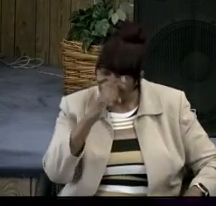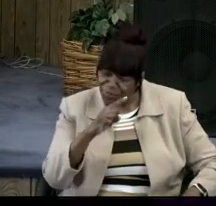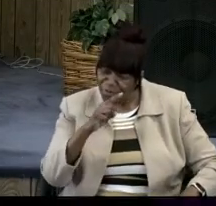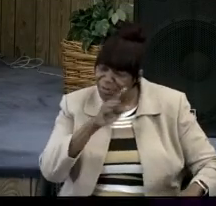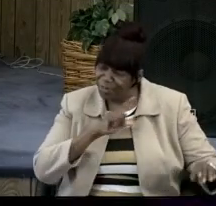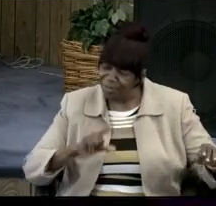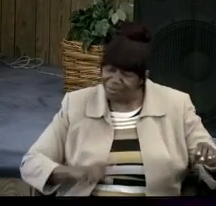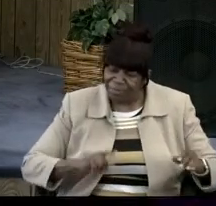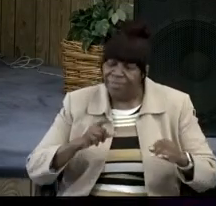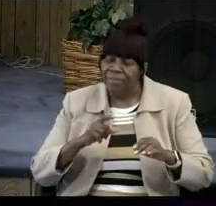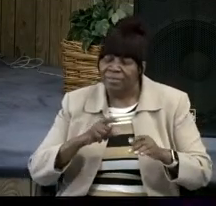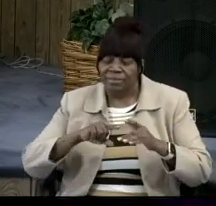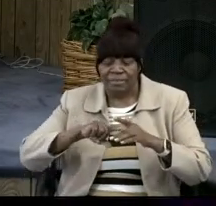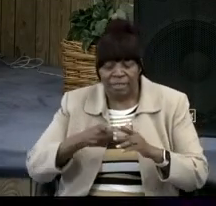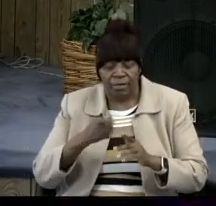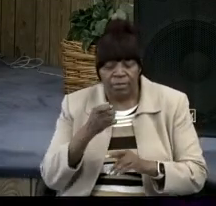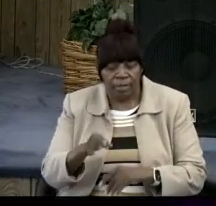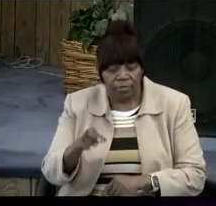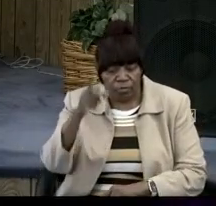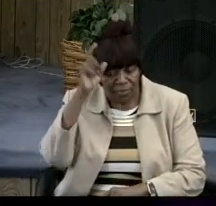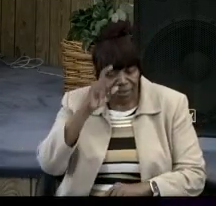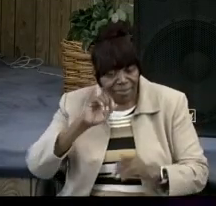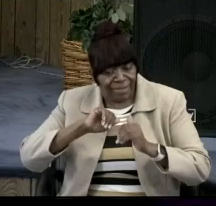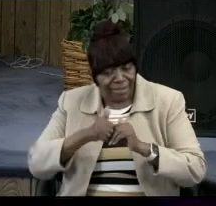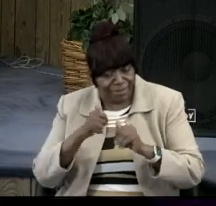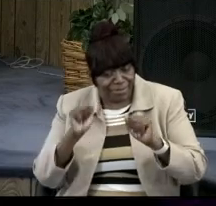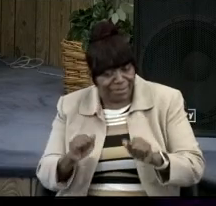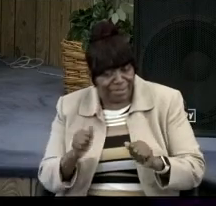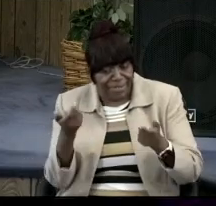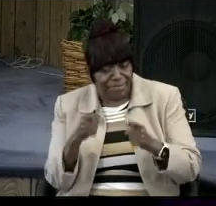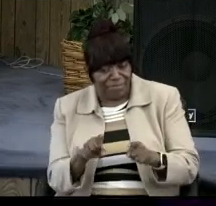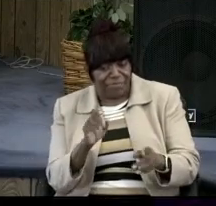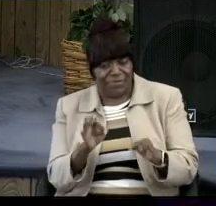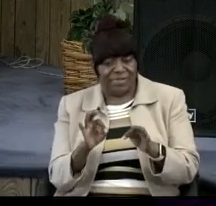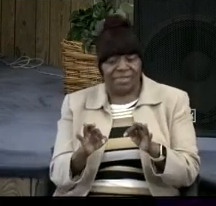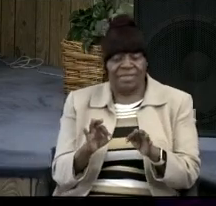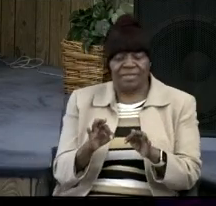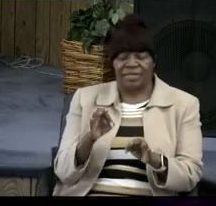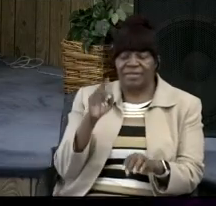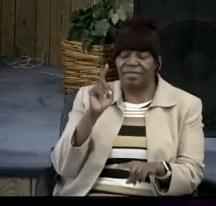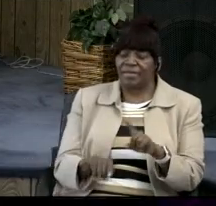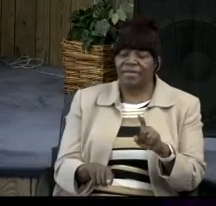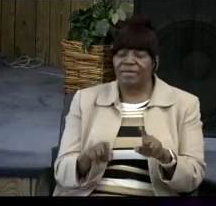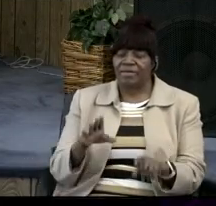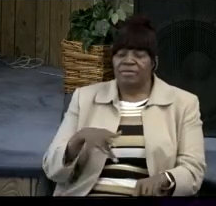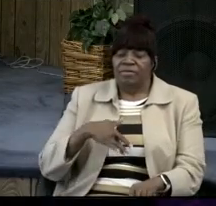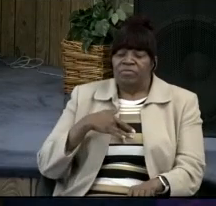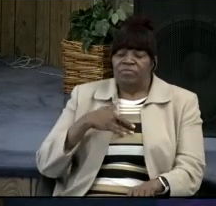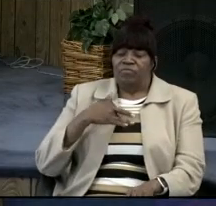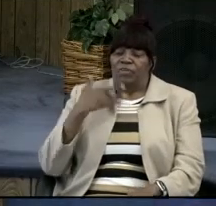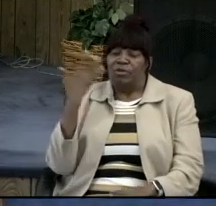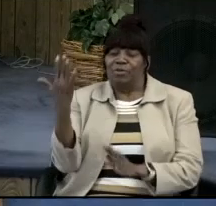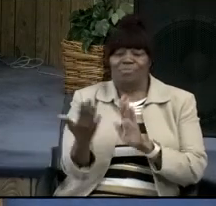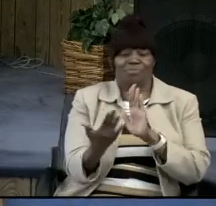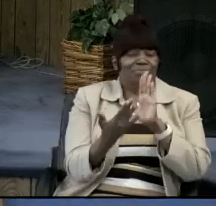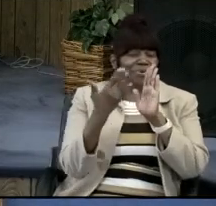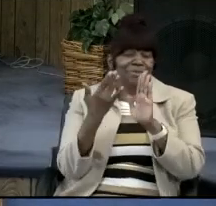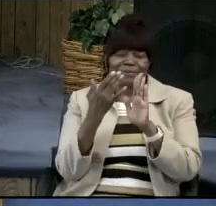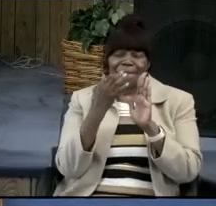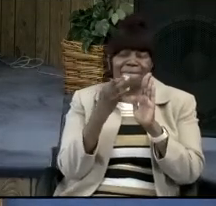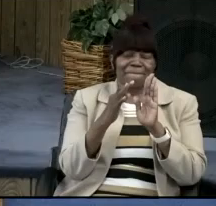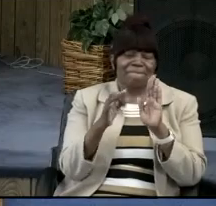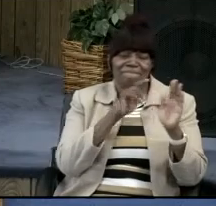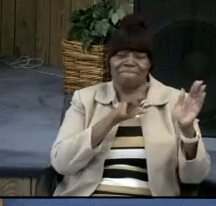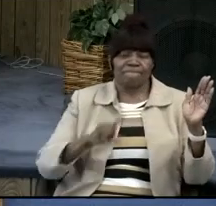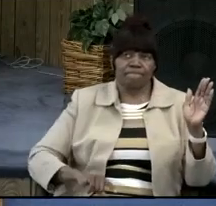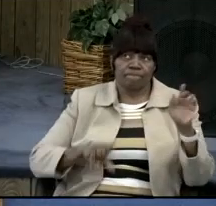the beginning of wisdom. And how can you fear the Lord if you can't feel the presence of the Lord or you can't hear the Lord because